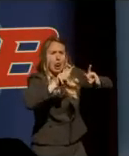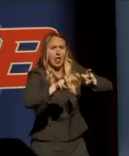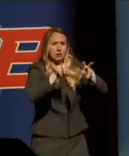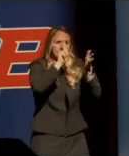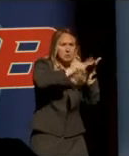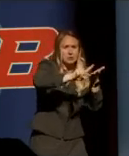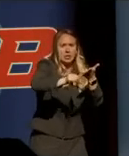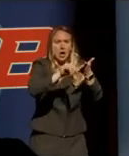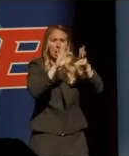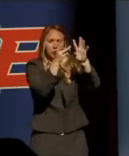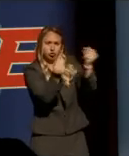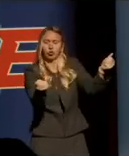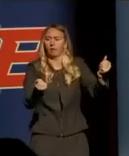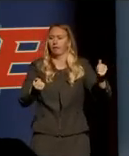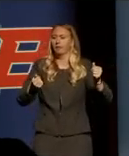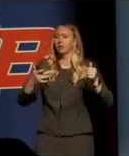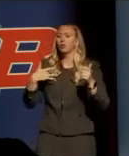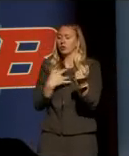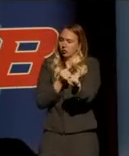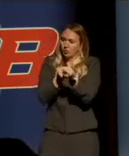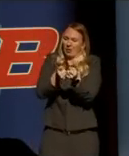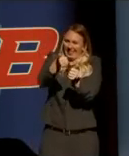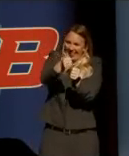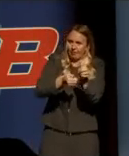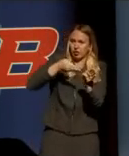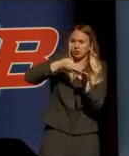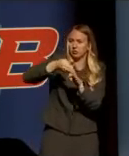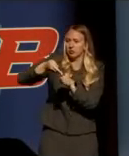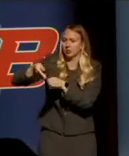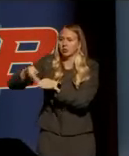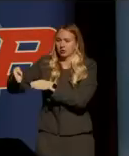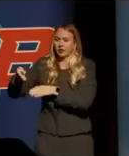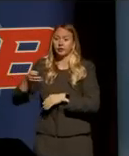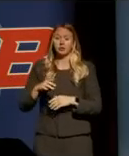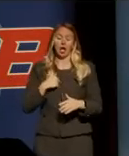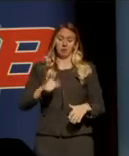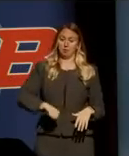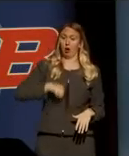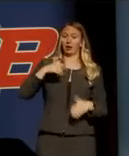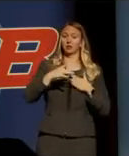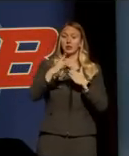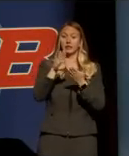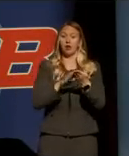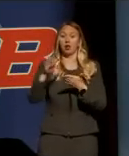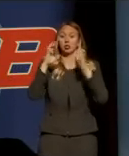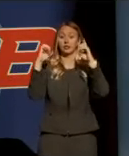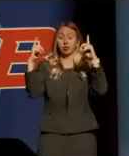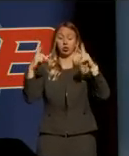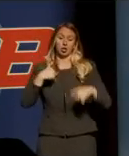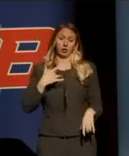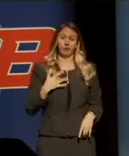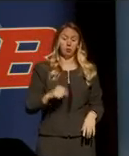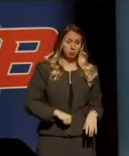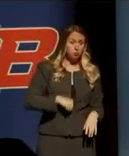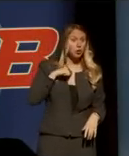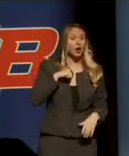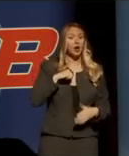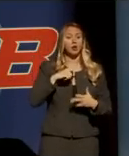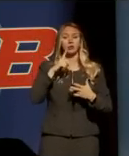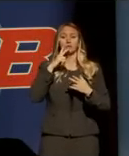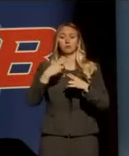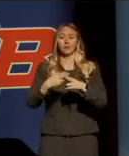industry. I am proud to lead the College of Education. I am proud to